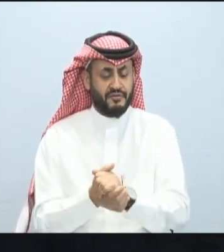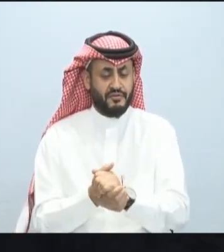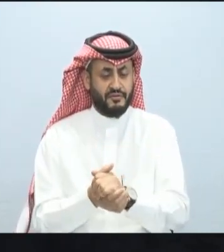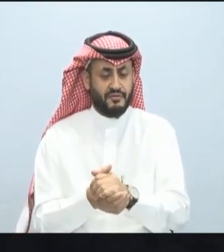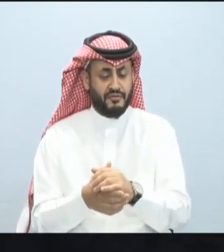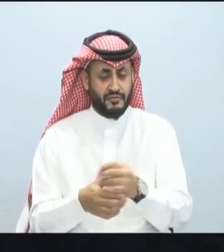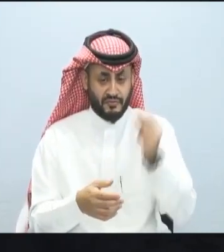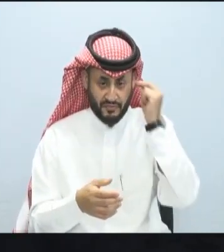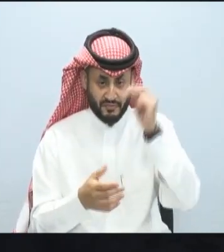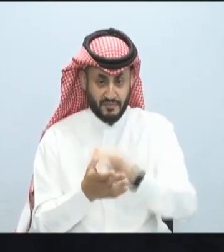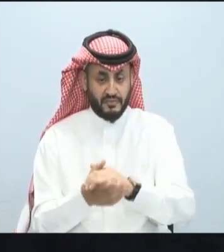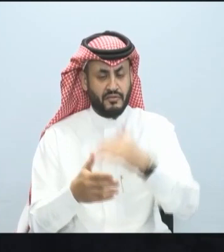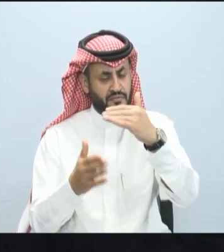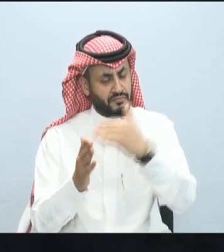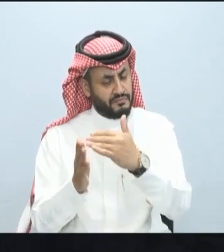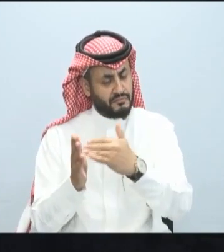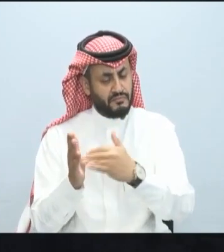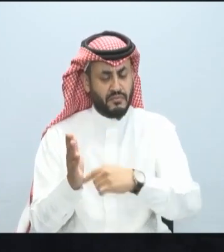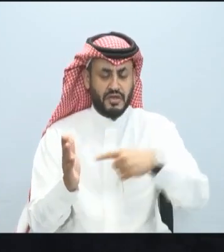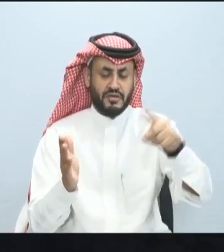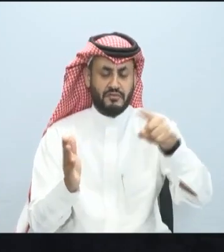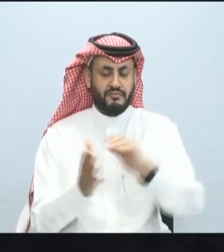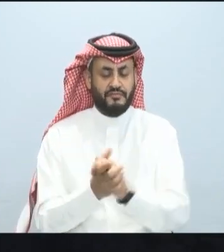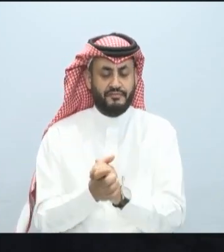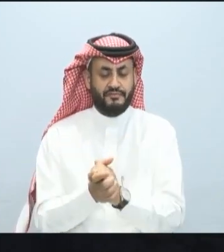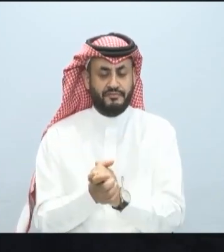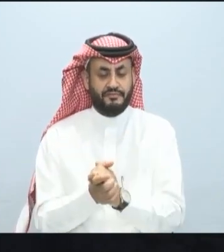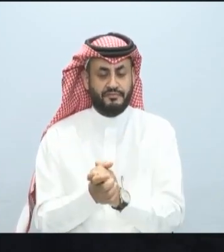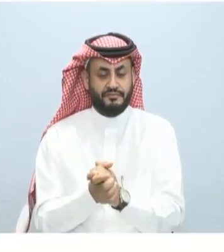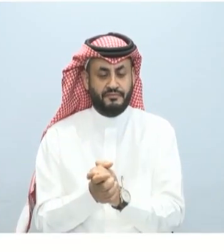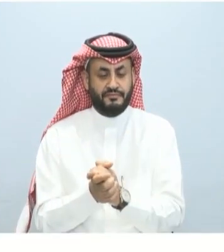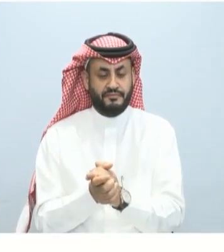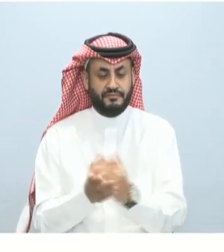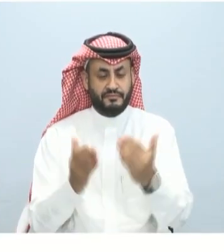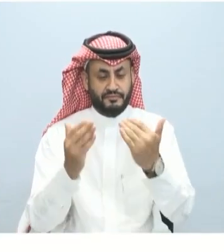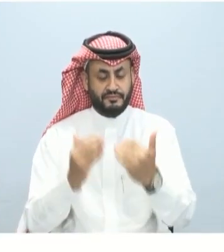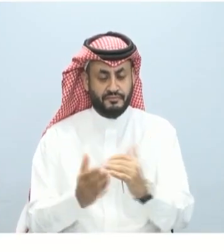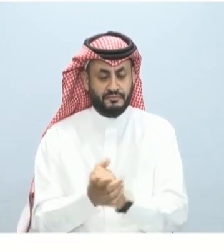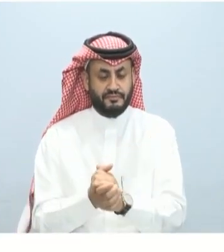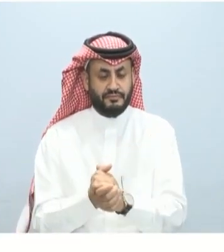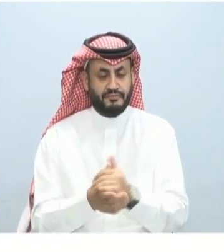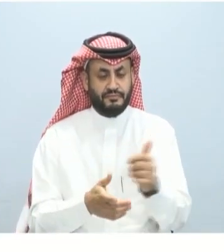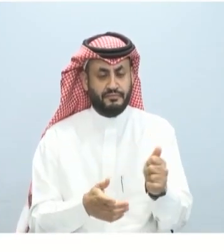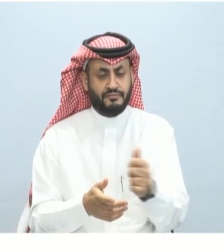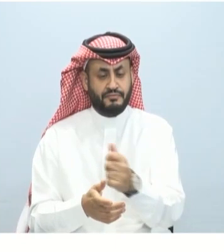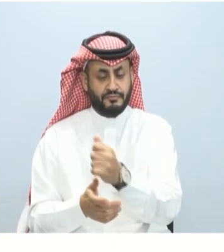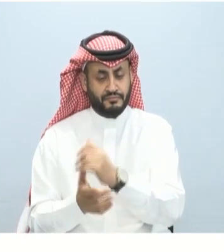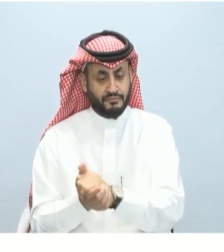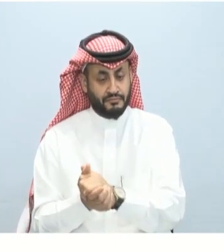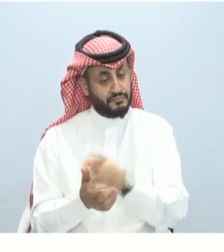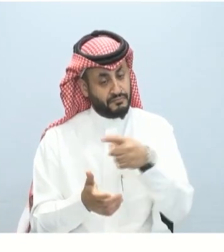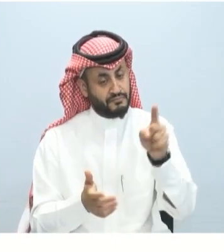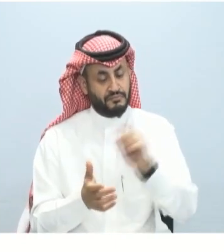to make sure that you are on track and you are doing everything correctly. After that, we have here, you are going to make sure of your